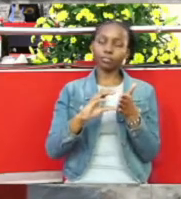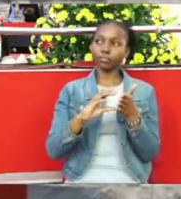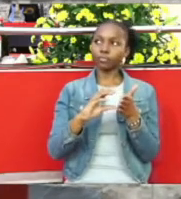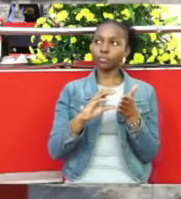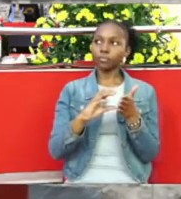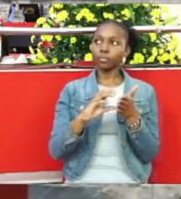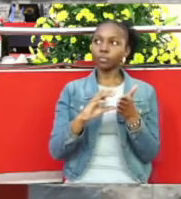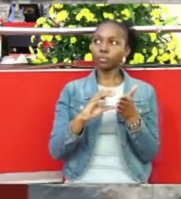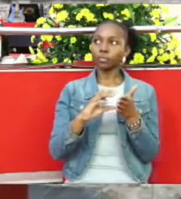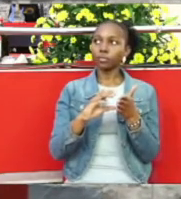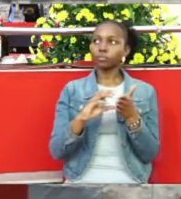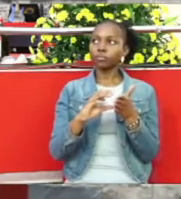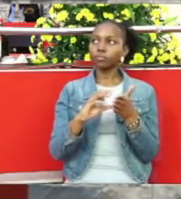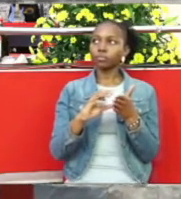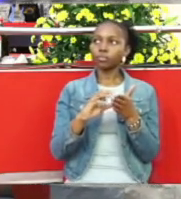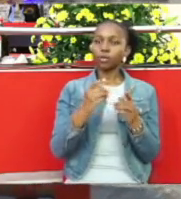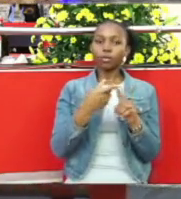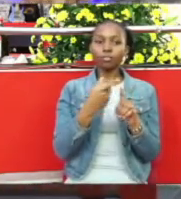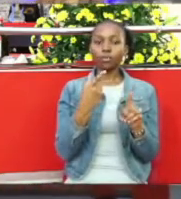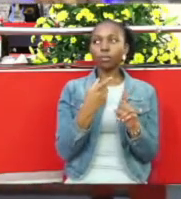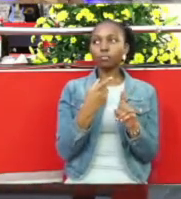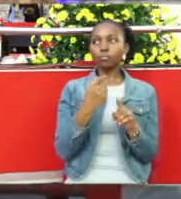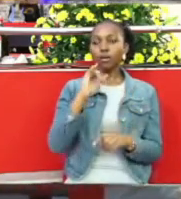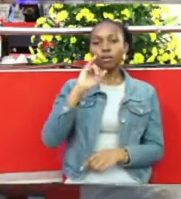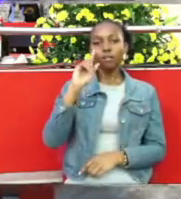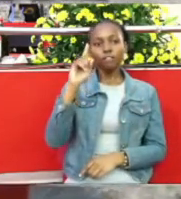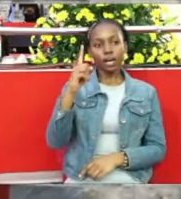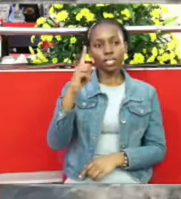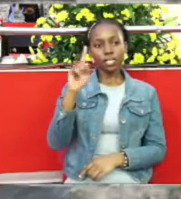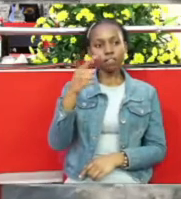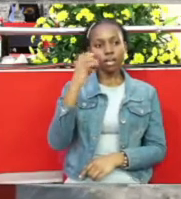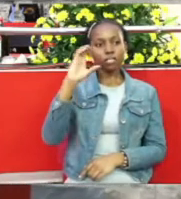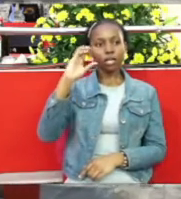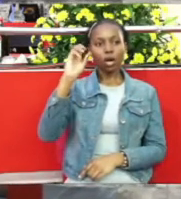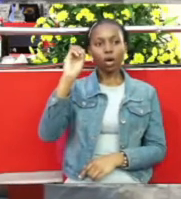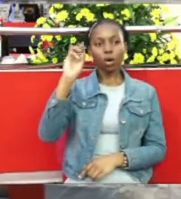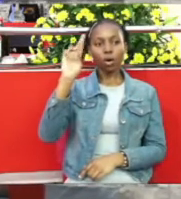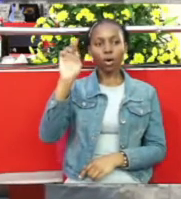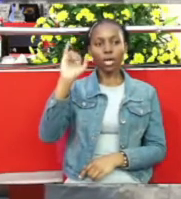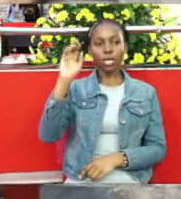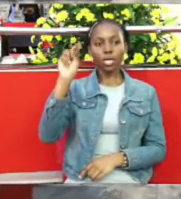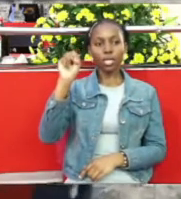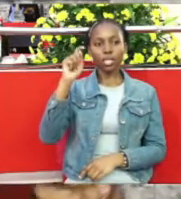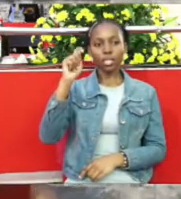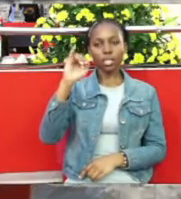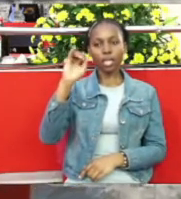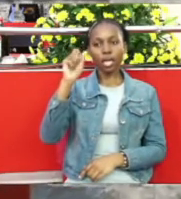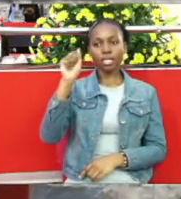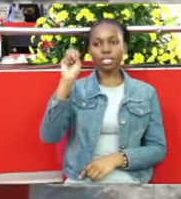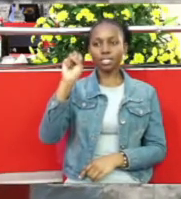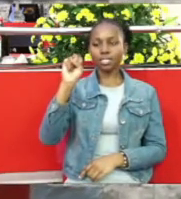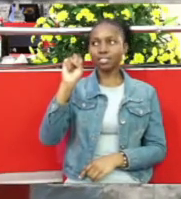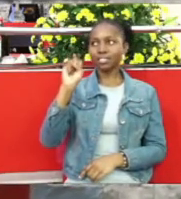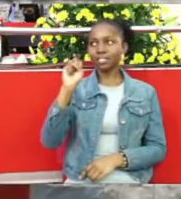mchache. From the book of 1 Corinthians chapter number 3. Ambalo ni wa Korintho wa kwanza 3. We can pick it from verse